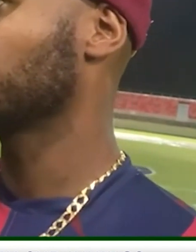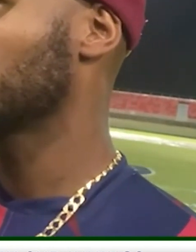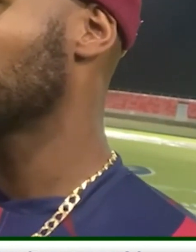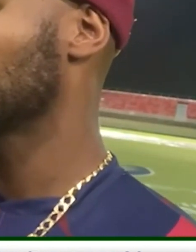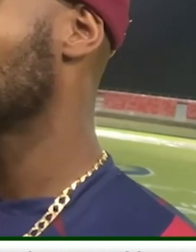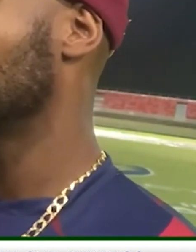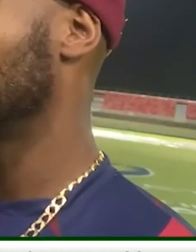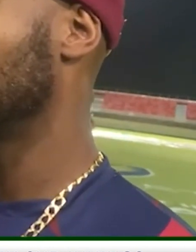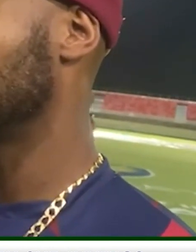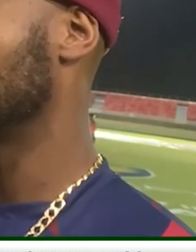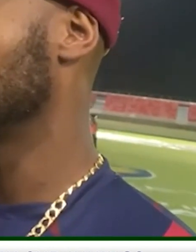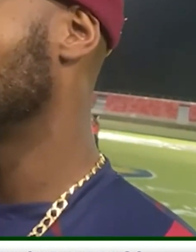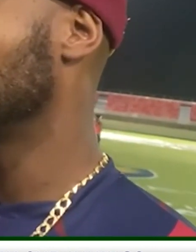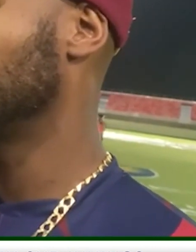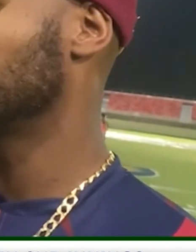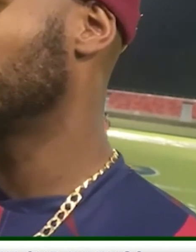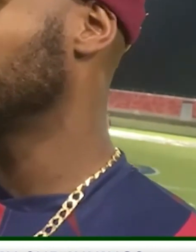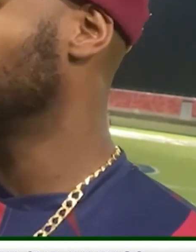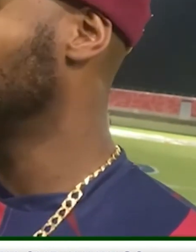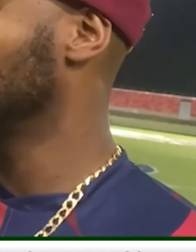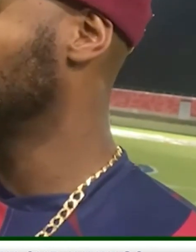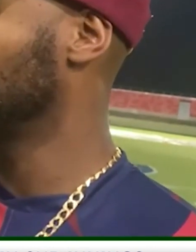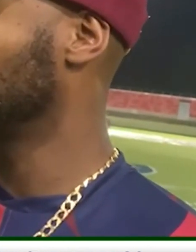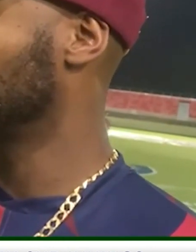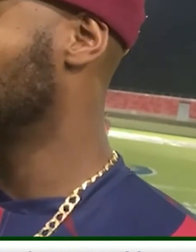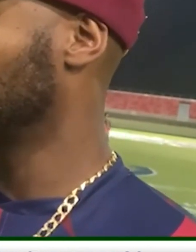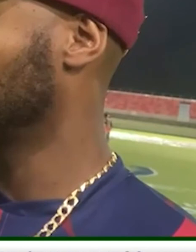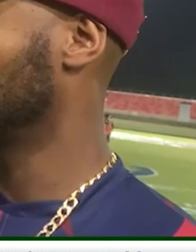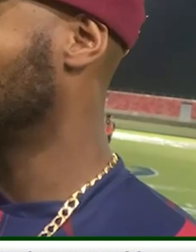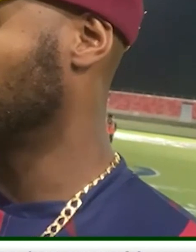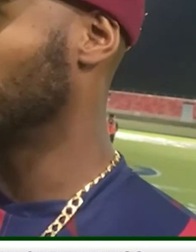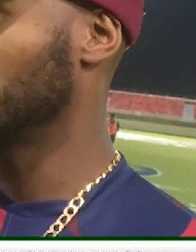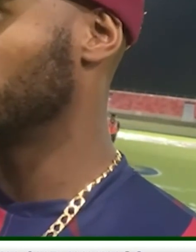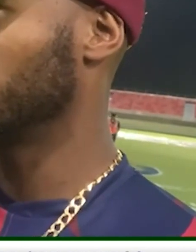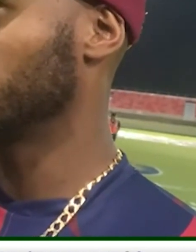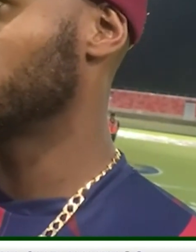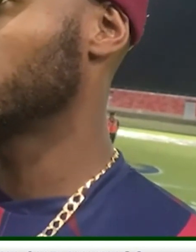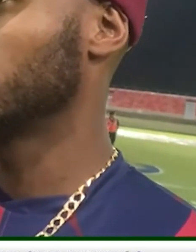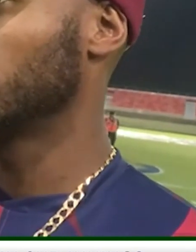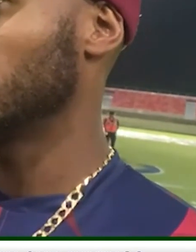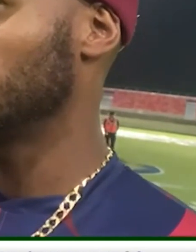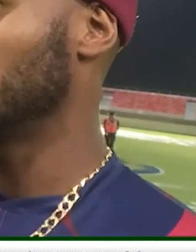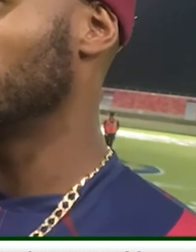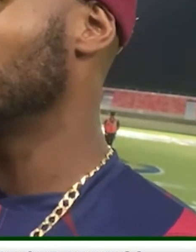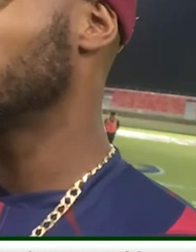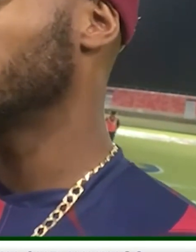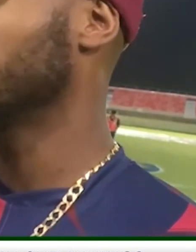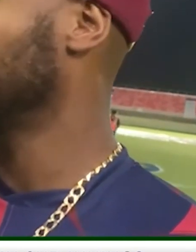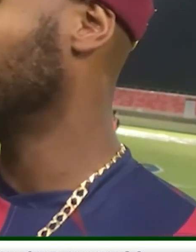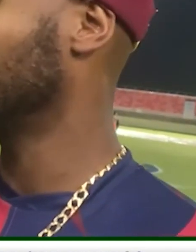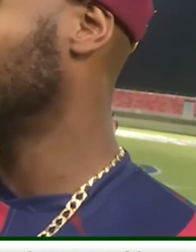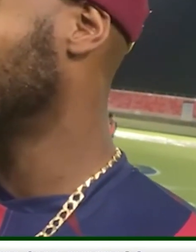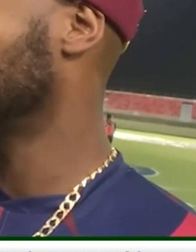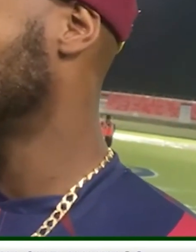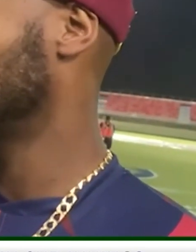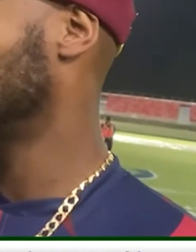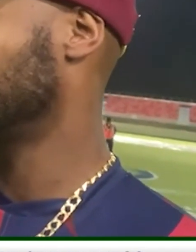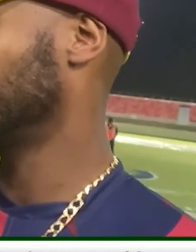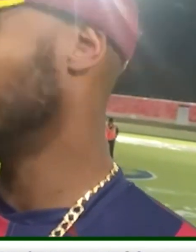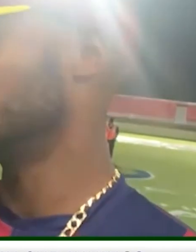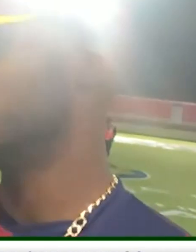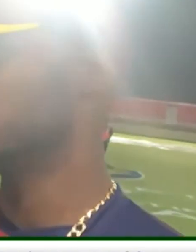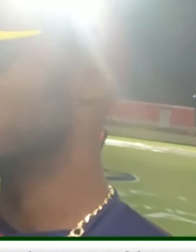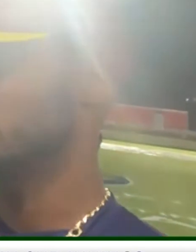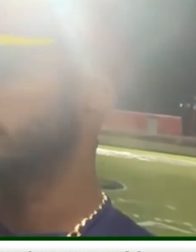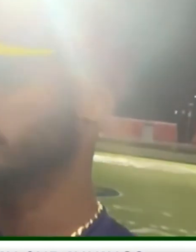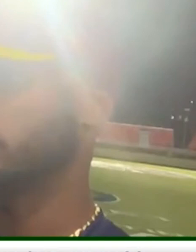like you say. Yeah. Still a good pitch. Obviously, the guys batted well, to be honest. But we can't get carried away. We can't just say the pitch is